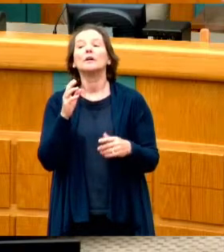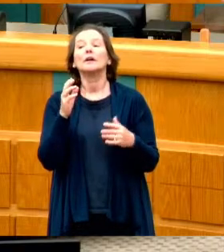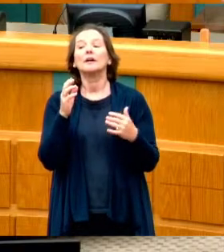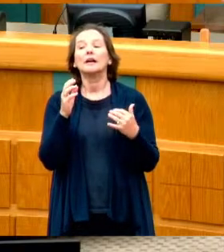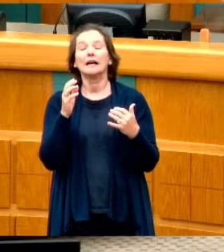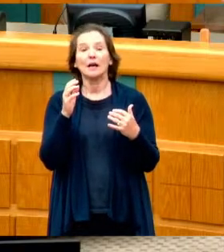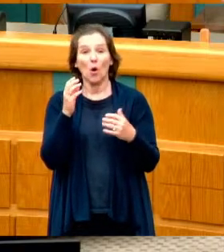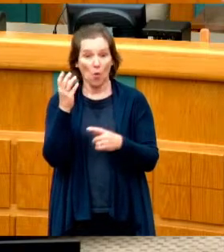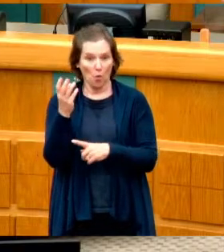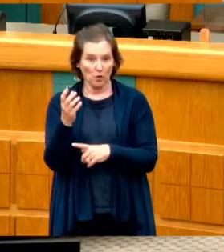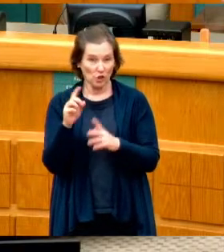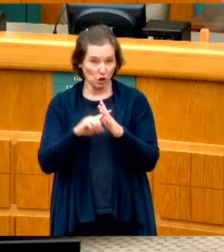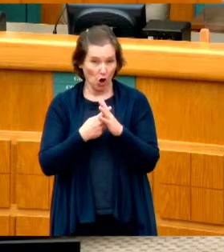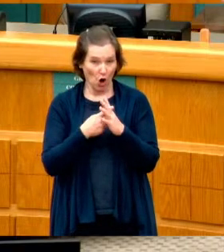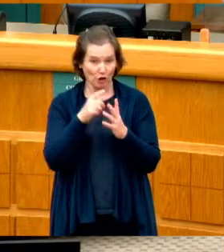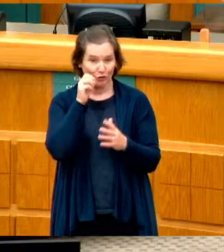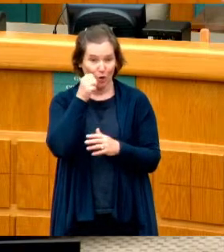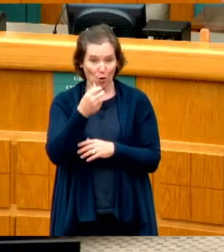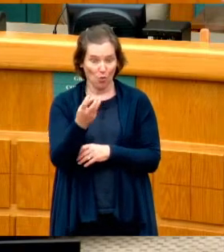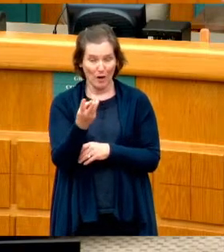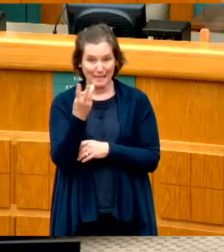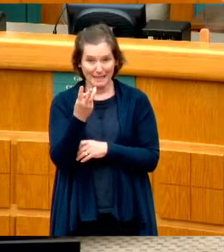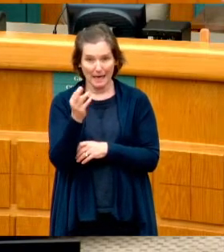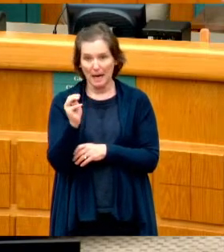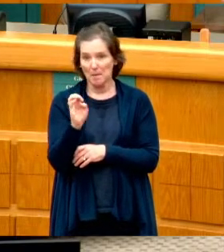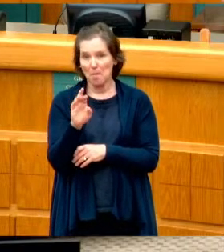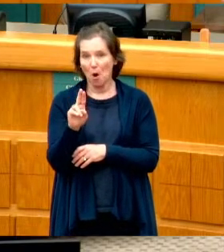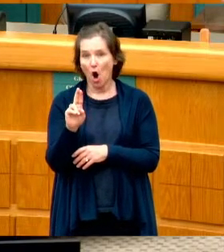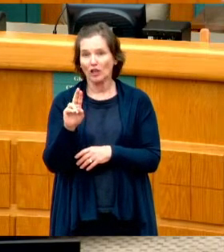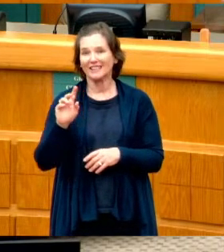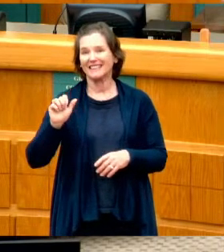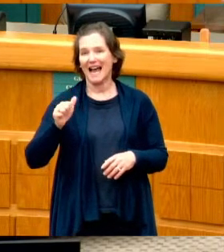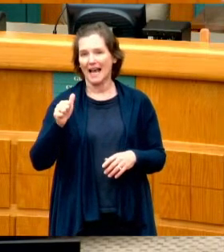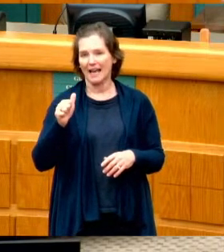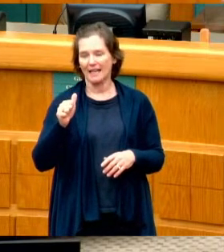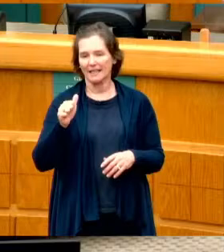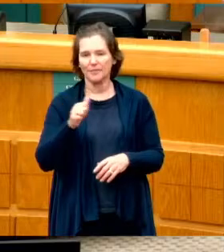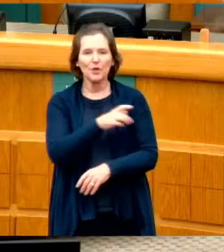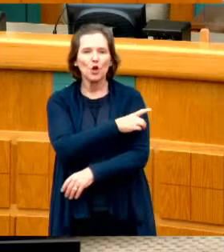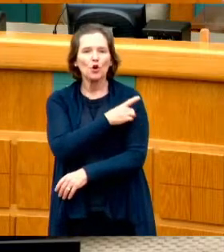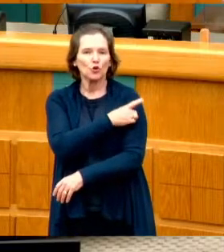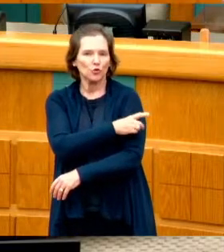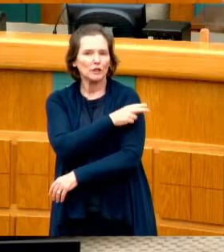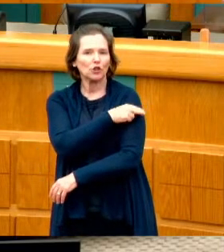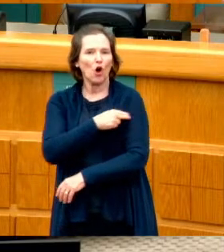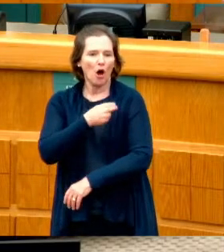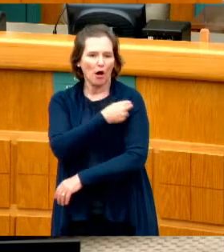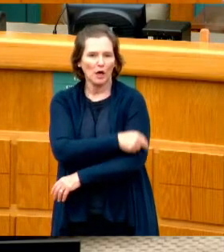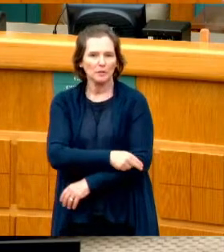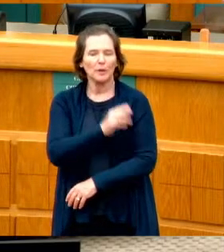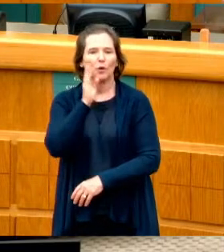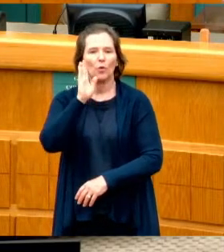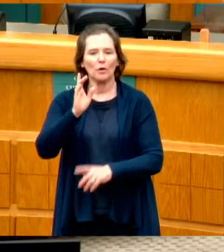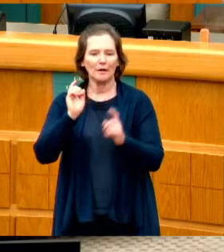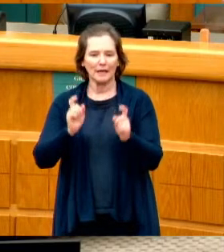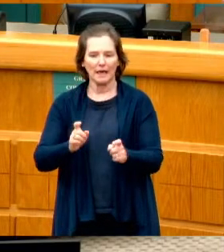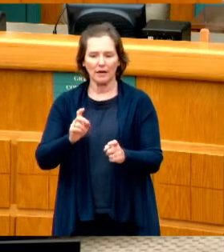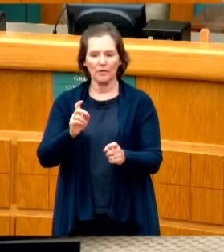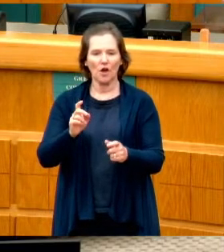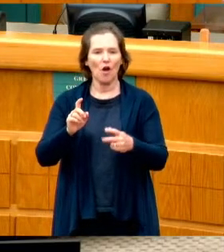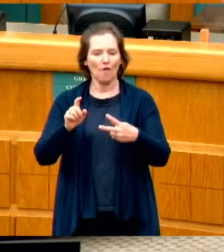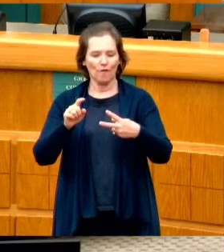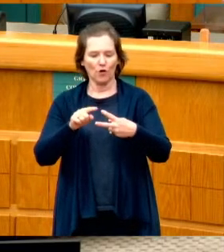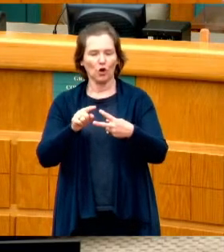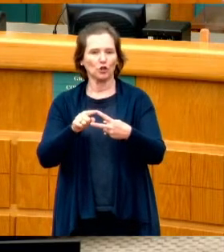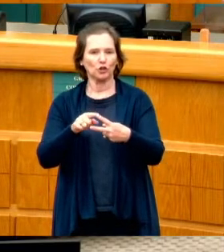Wednesday, March 10th, Driscoll Children's Hospital will be administering 2,000 first-dose Pfizer